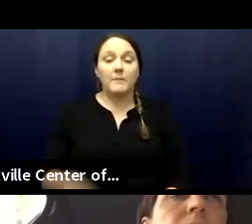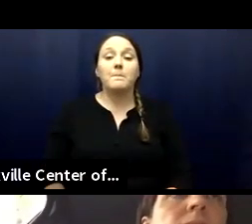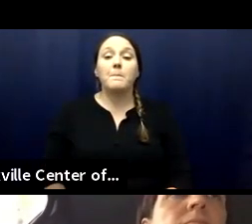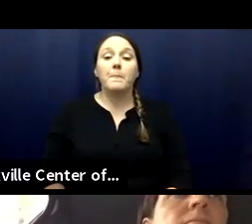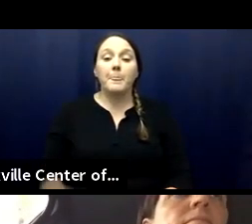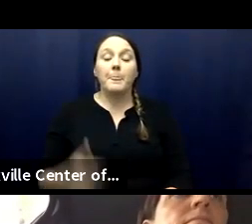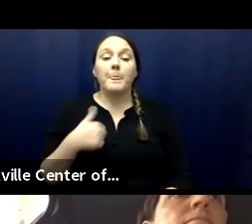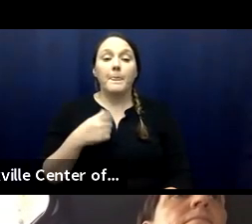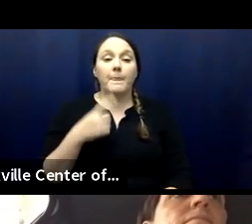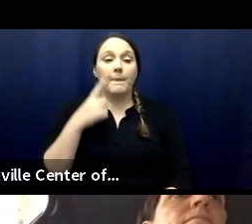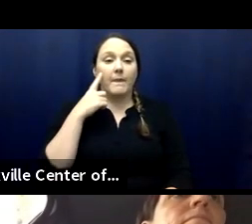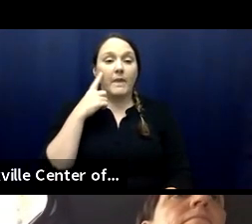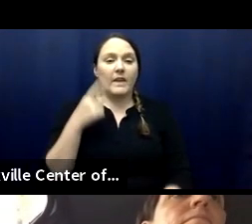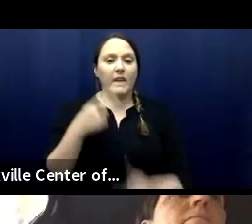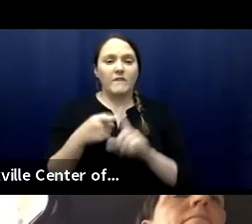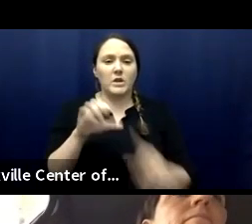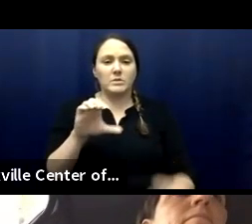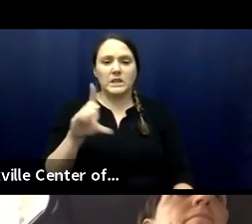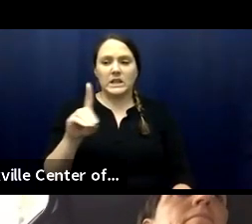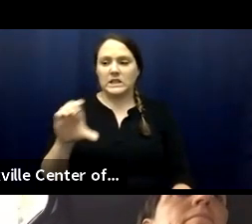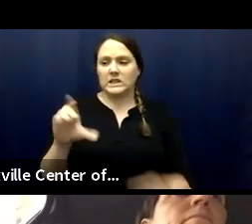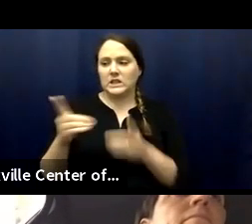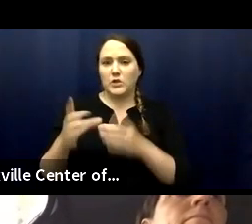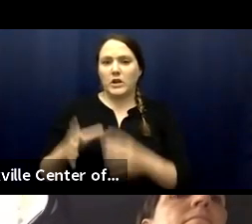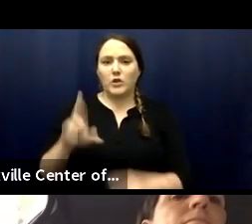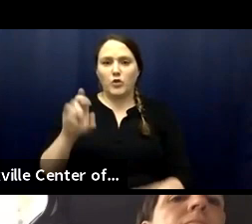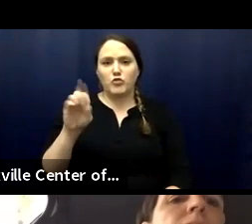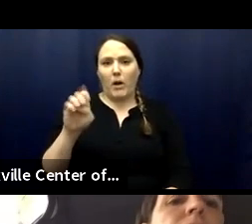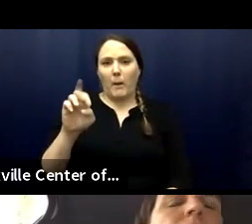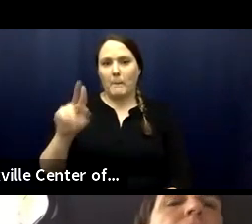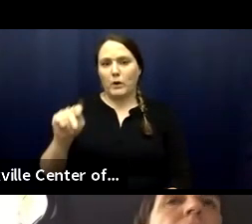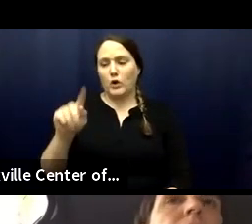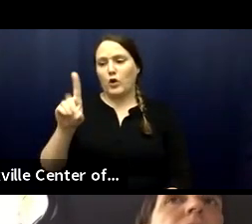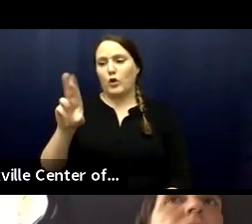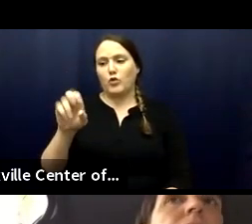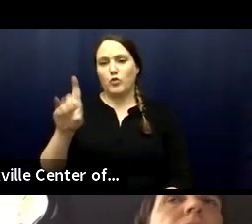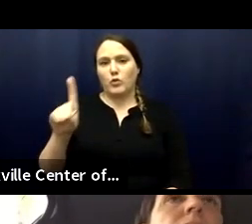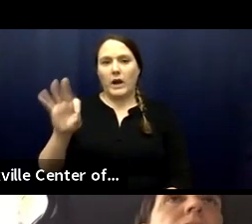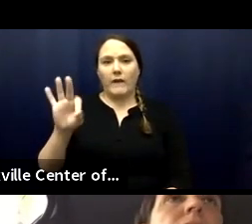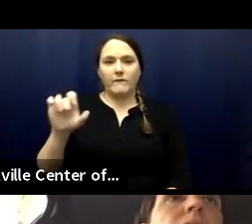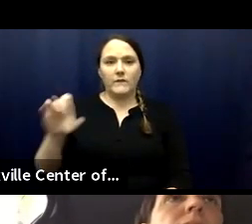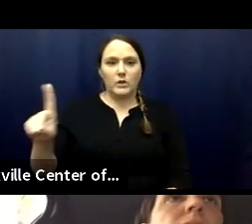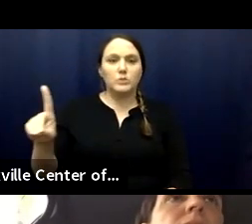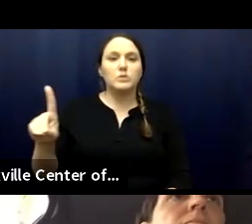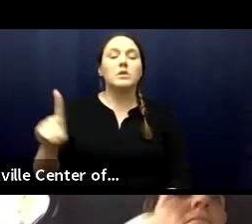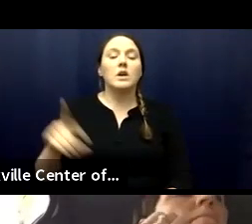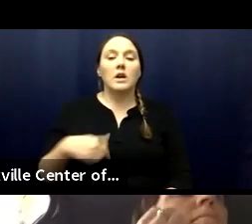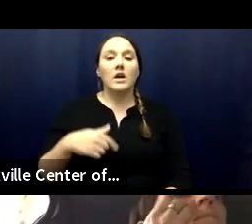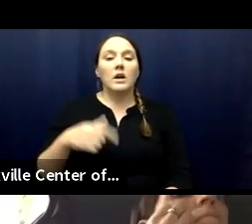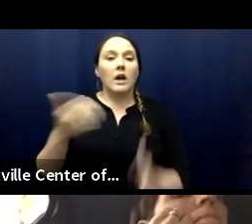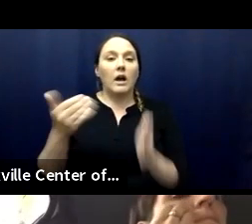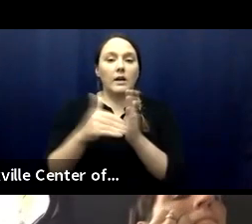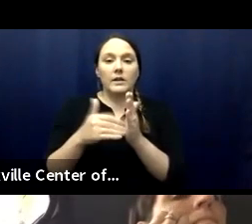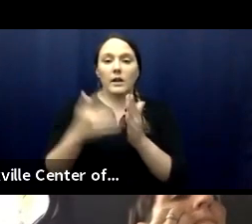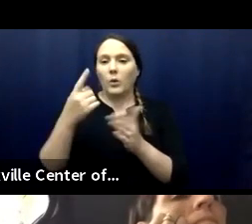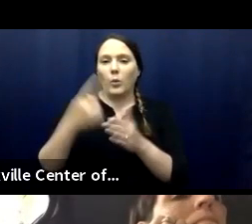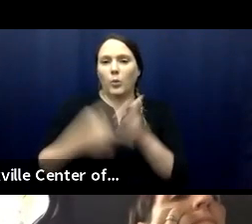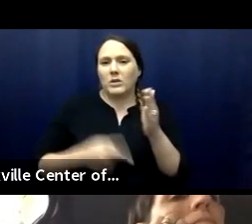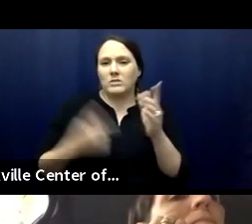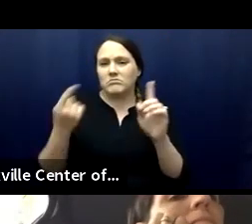I think this even came from the CDC director, Robert Redfield. And again, you know, what's the end game